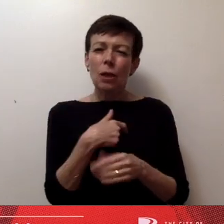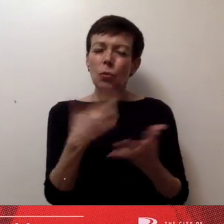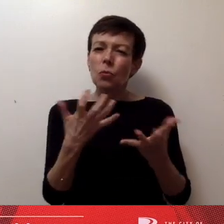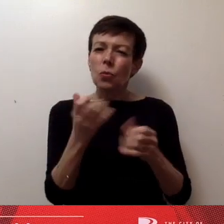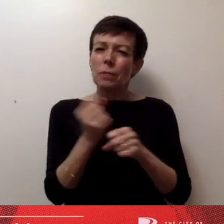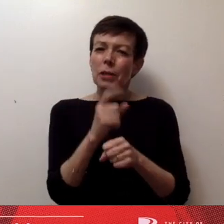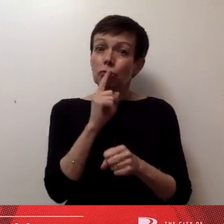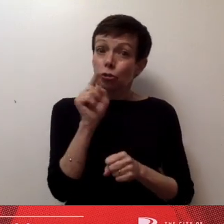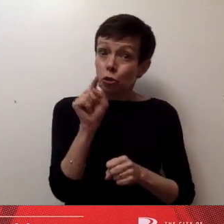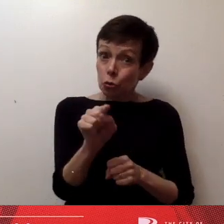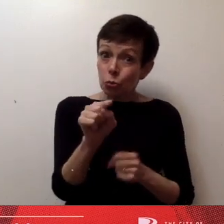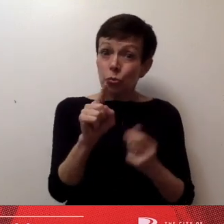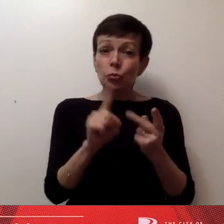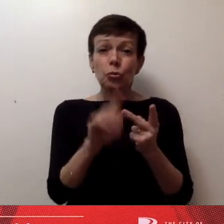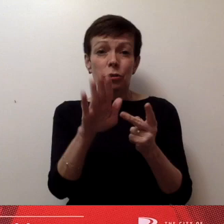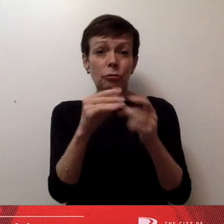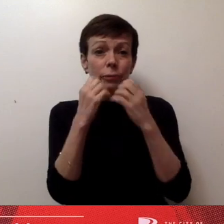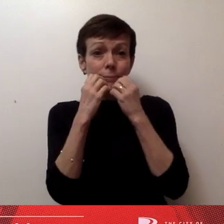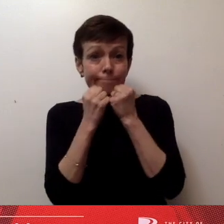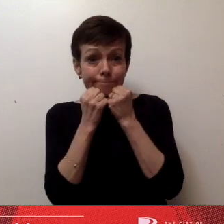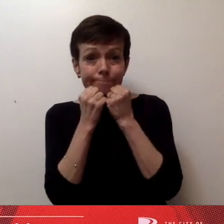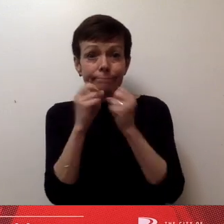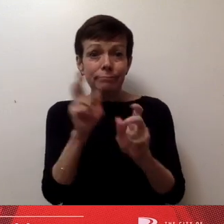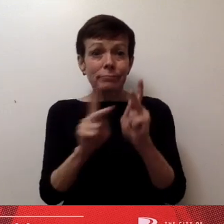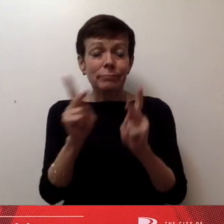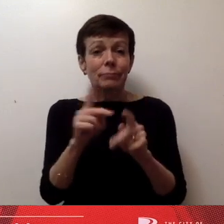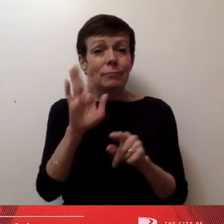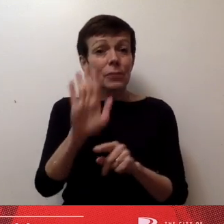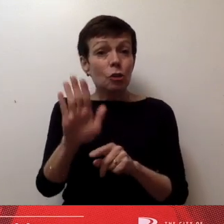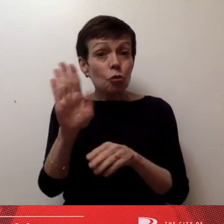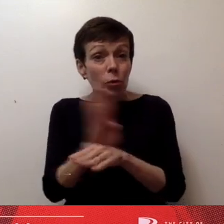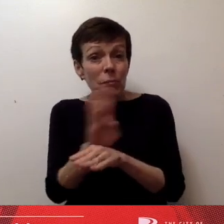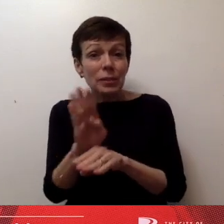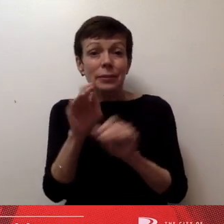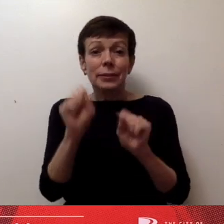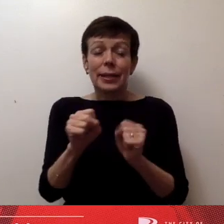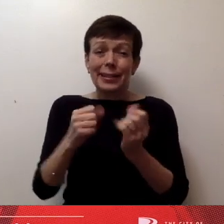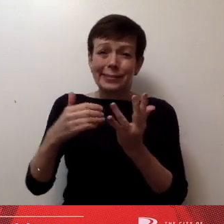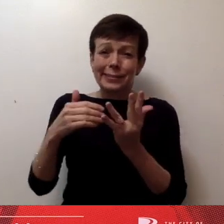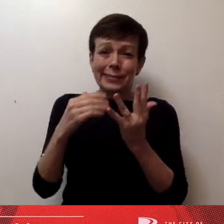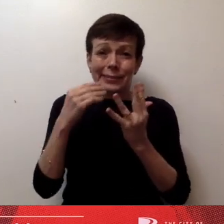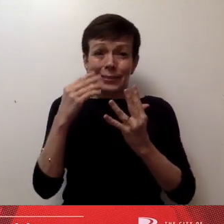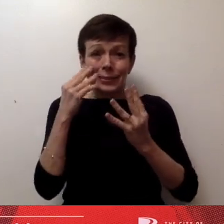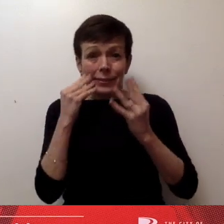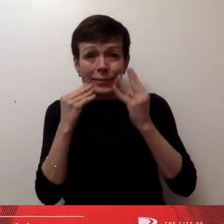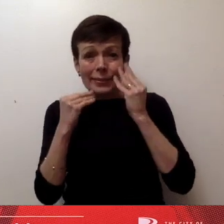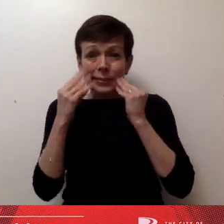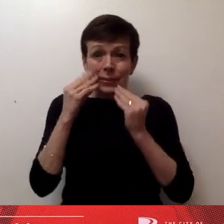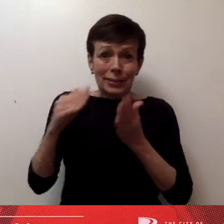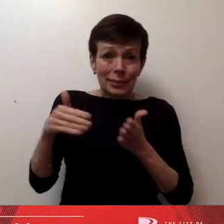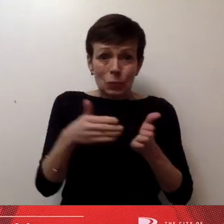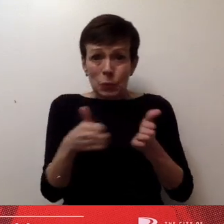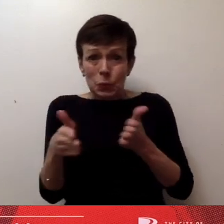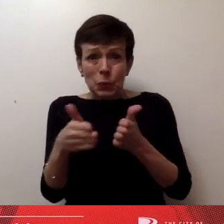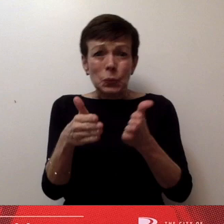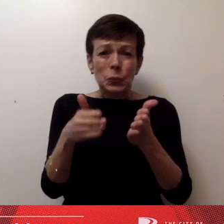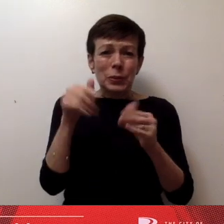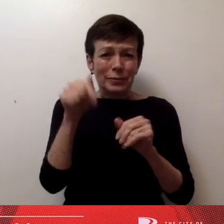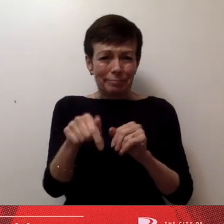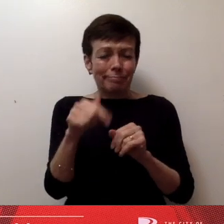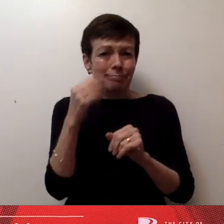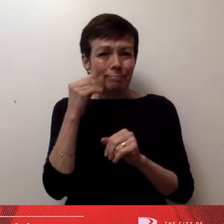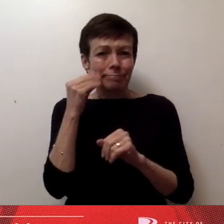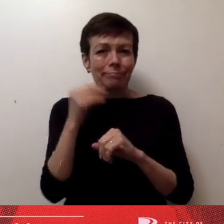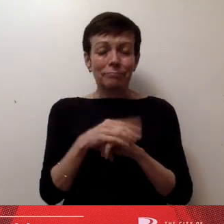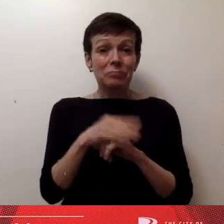yourselves and your loved ones and your businesses navigate through the pandemic in the coming weeks. You can still access City